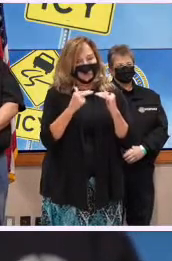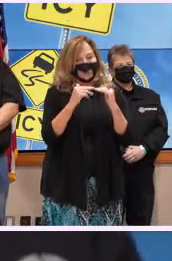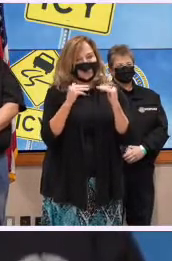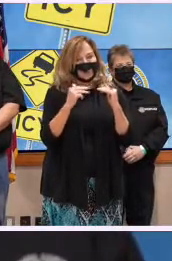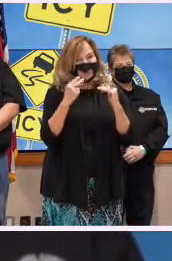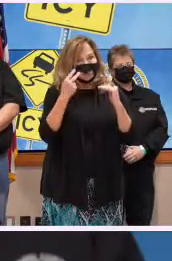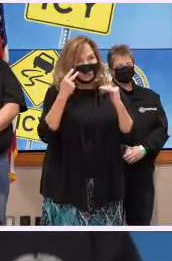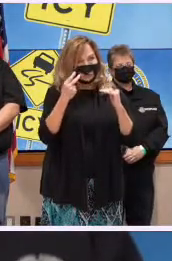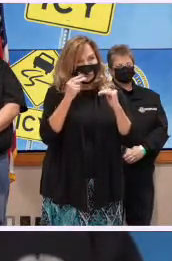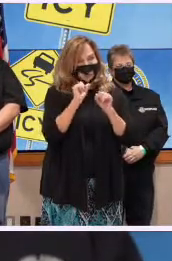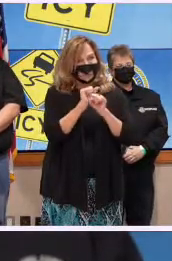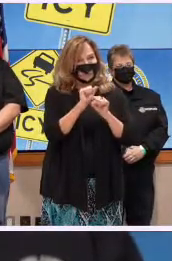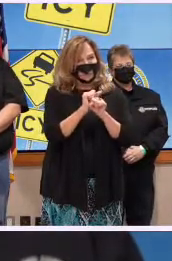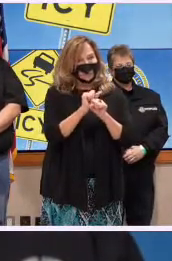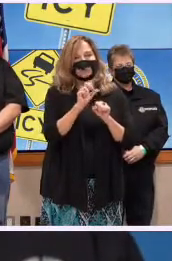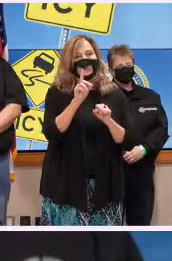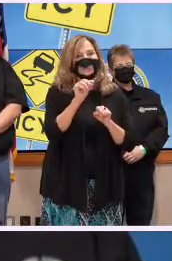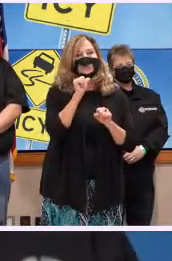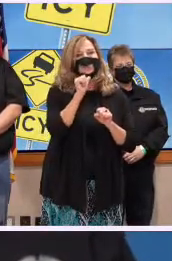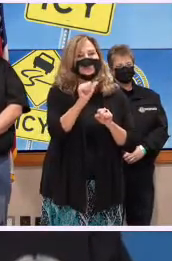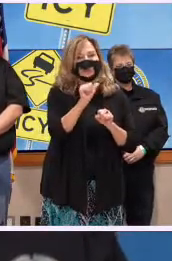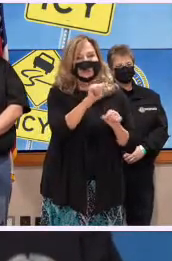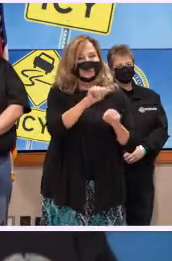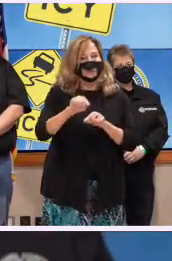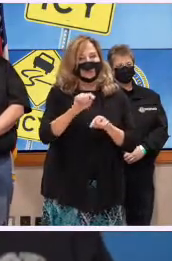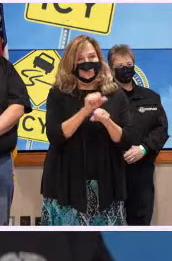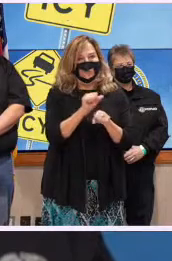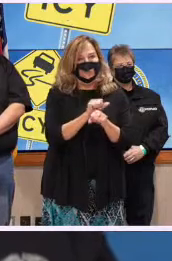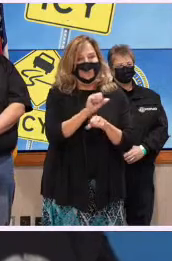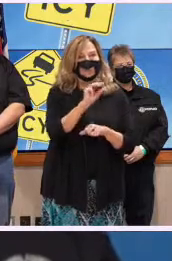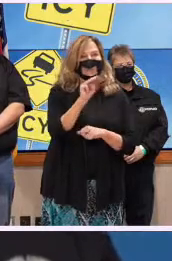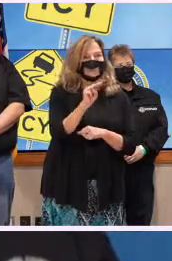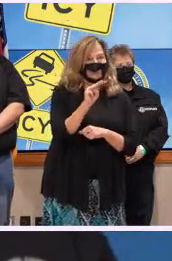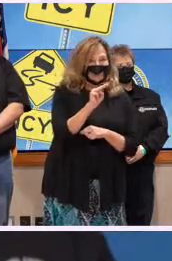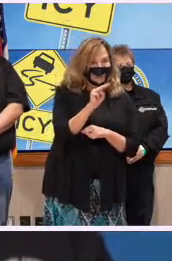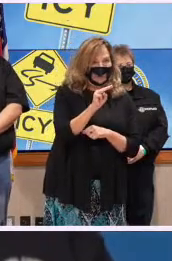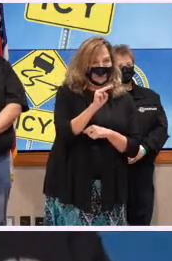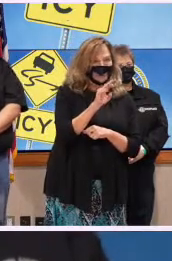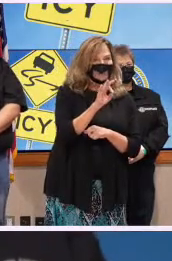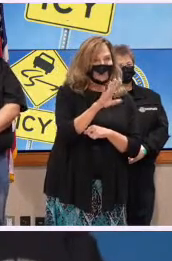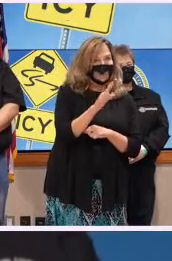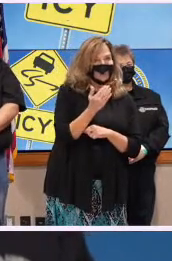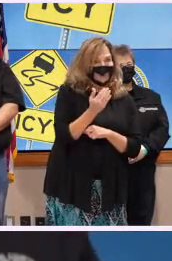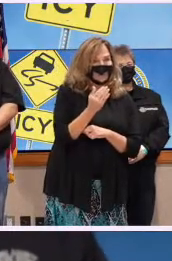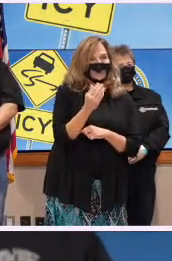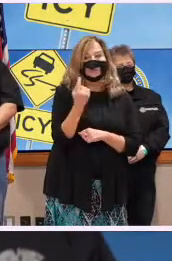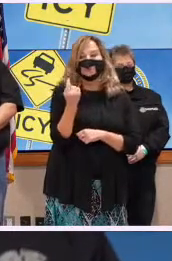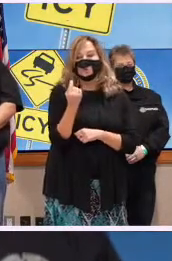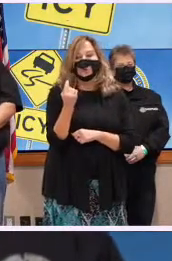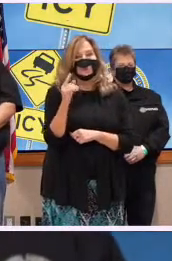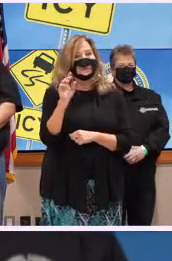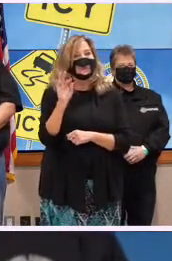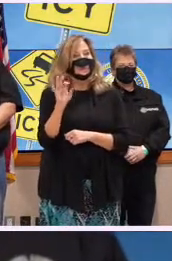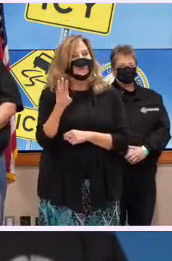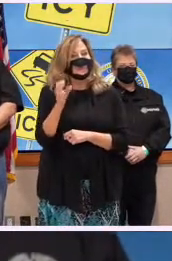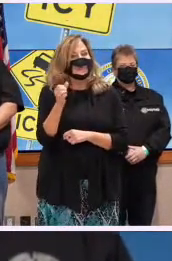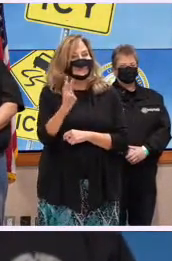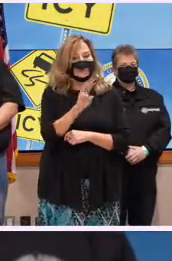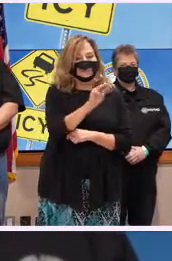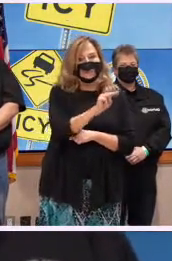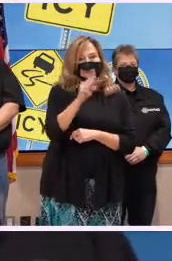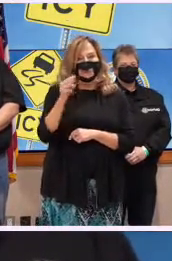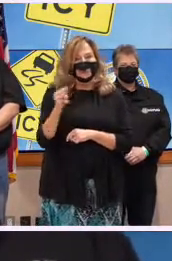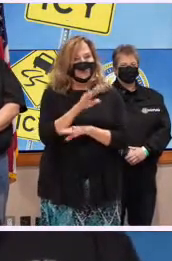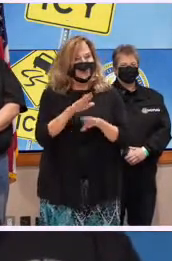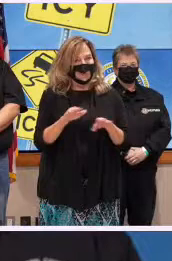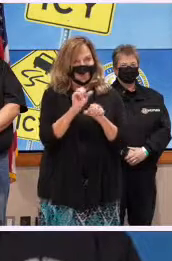to work on Monday, February the 15th, and Tuesday, February the 16th, but will plan to return to work on